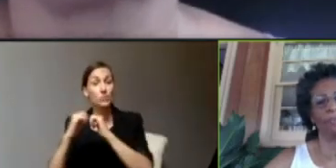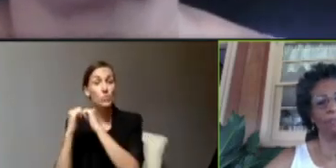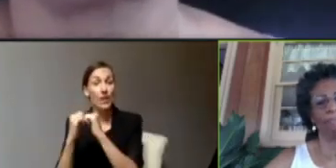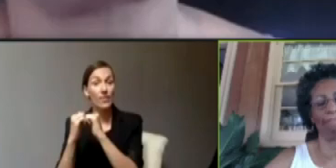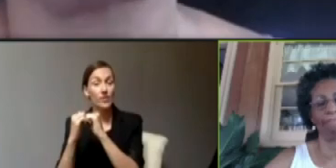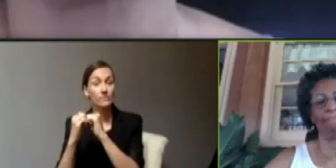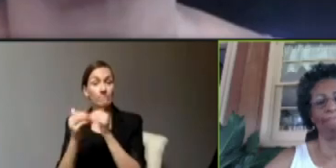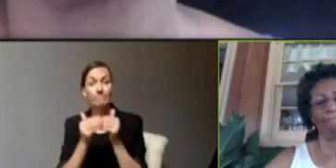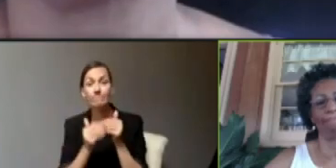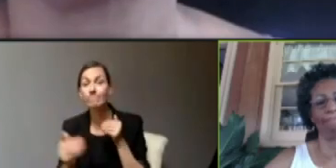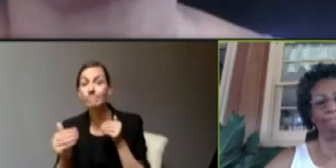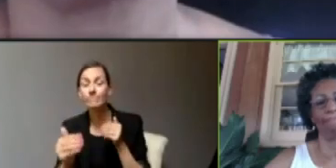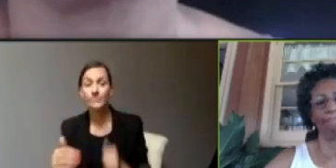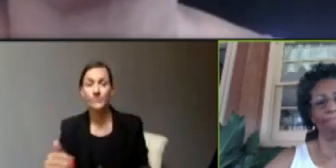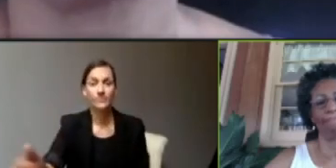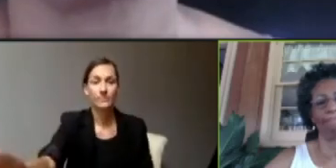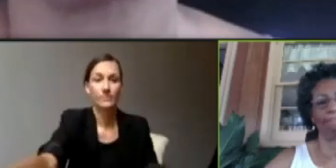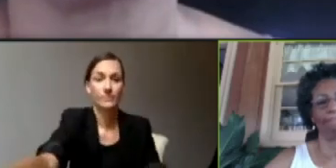forward.